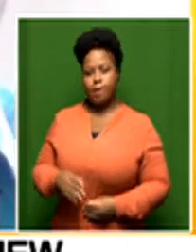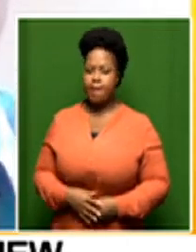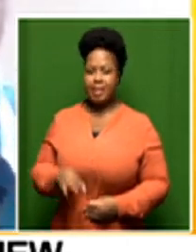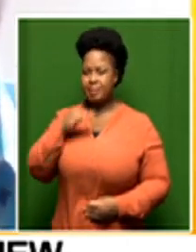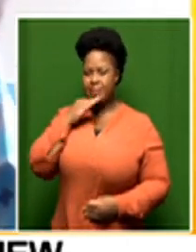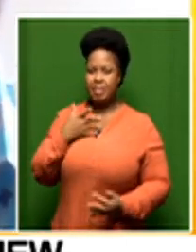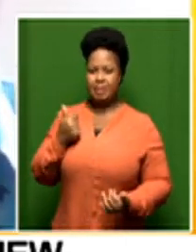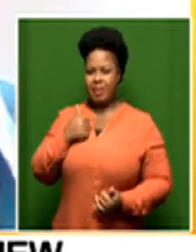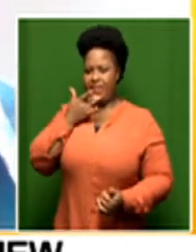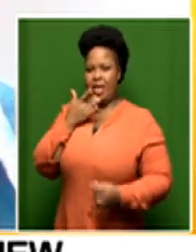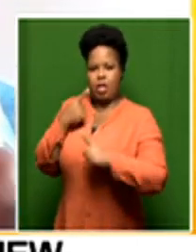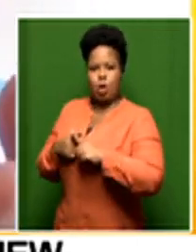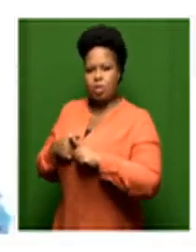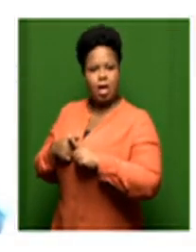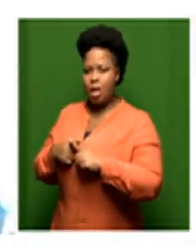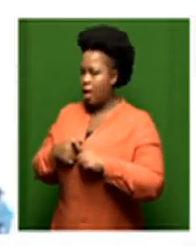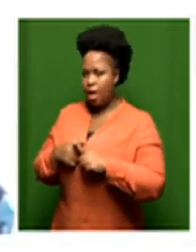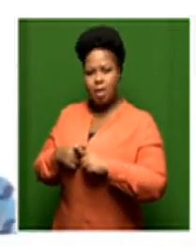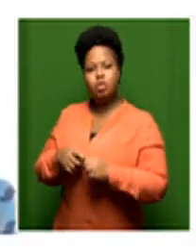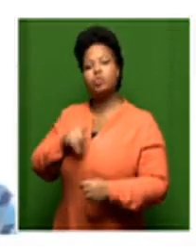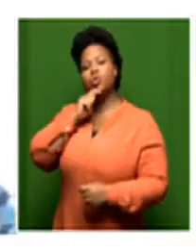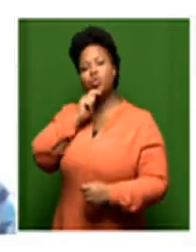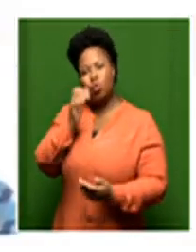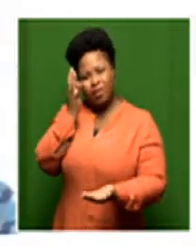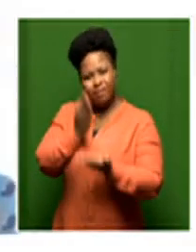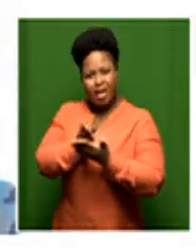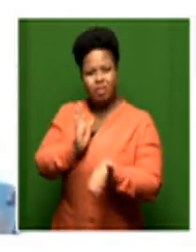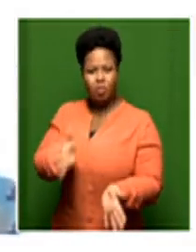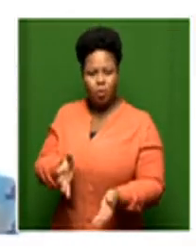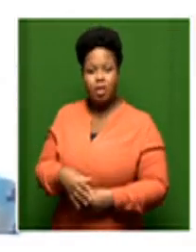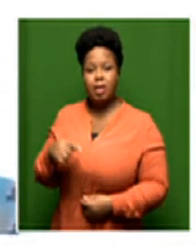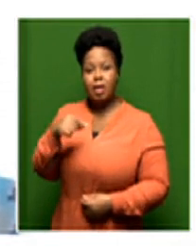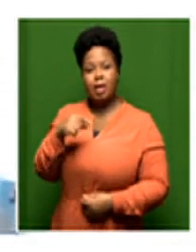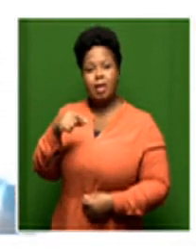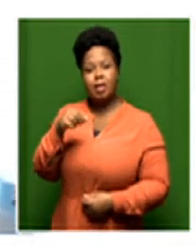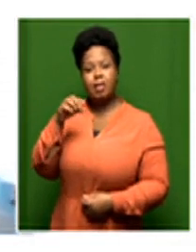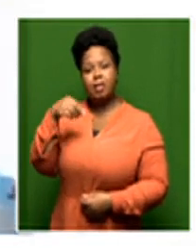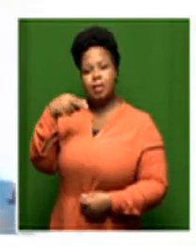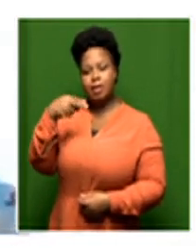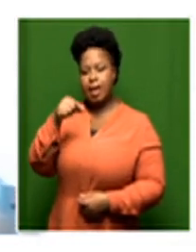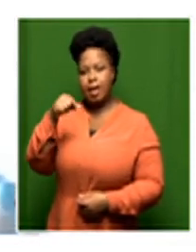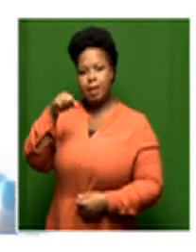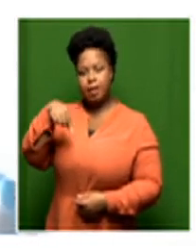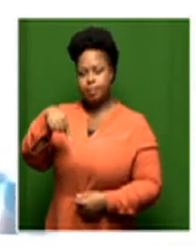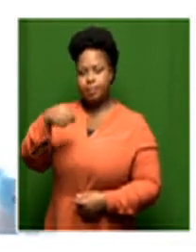tribalist, it's facts. If you use a name, Gqeberha,